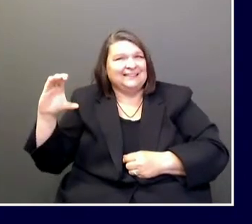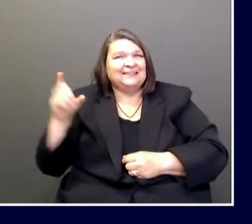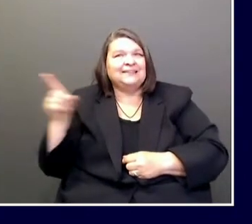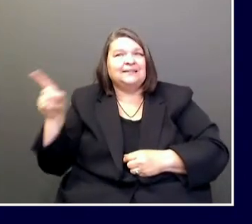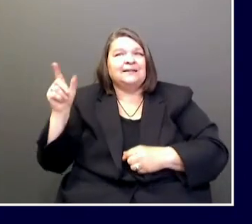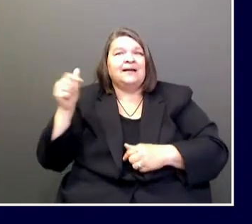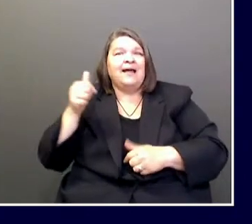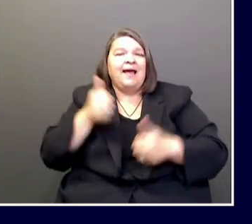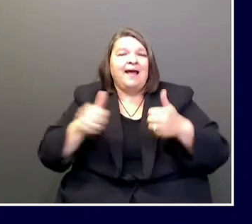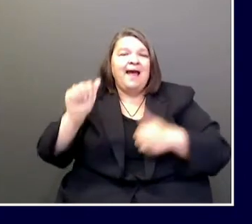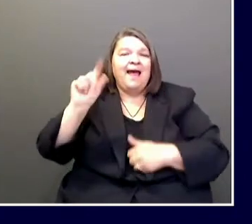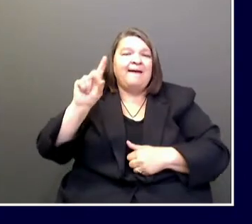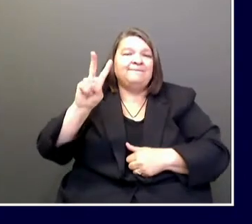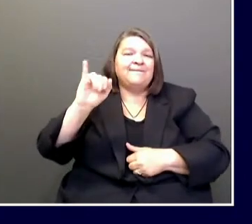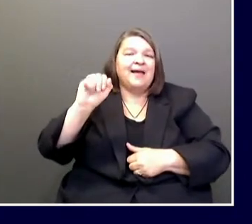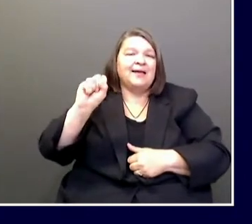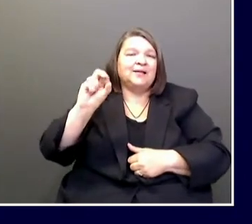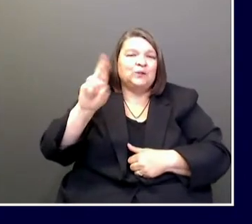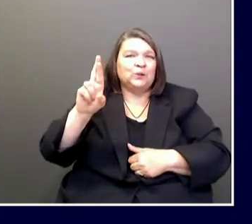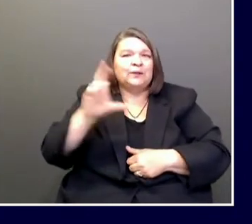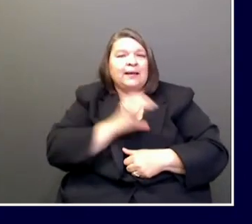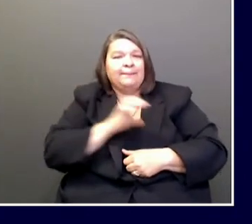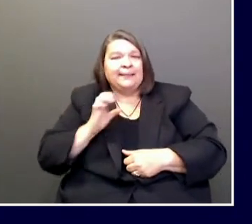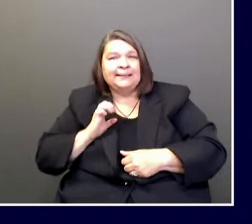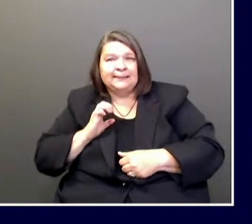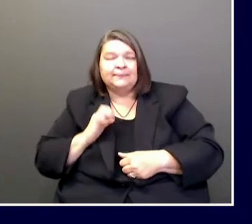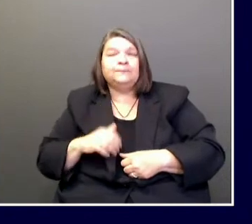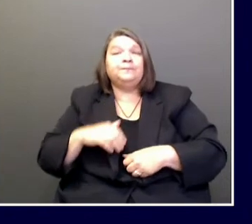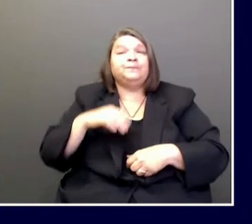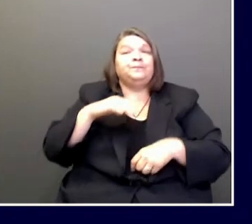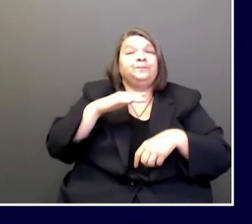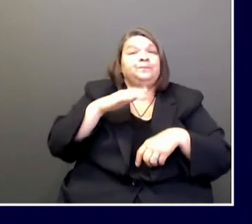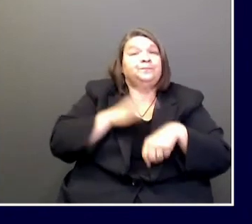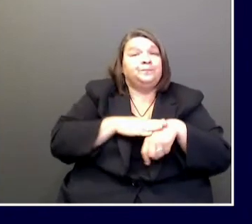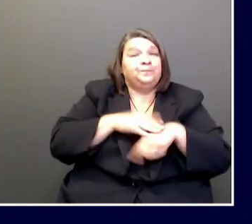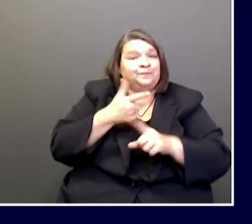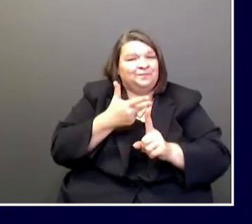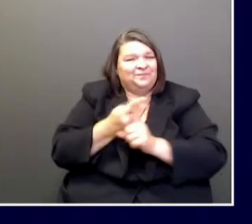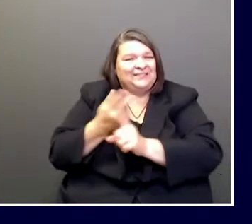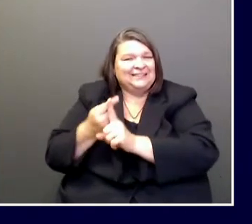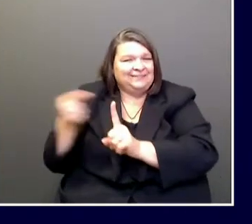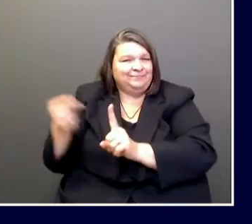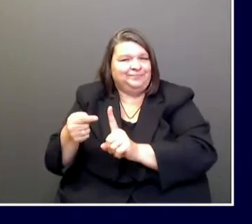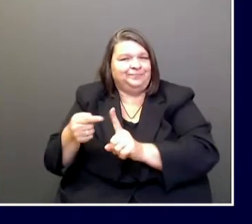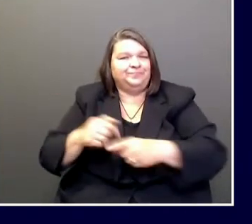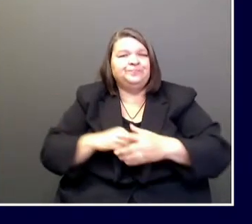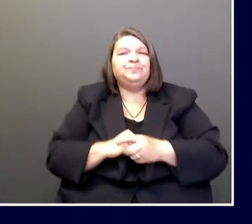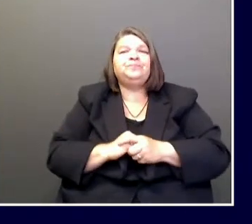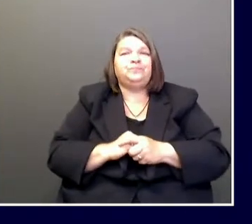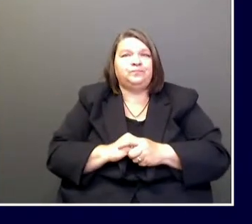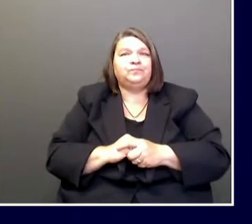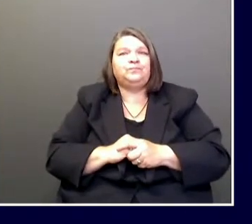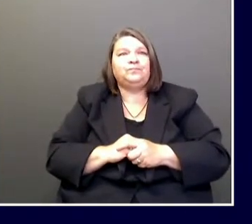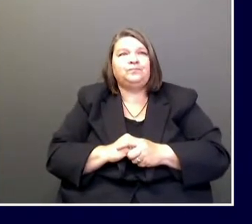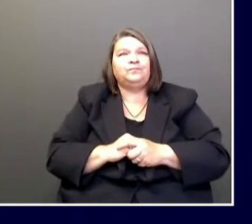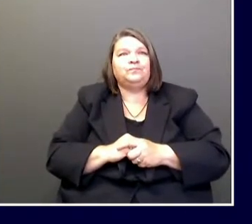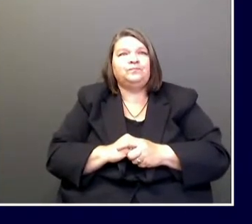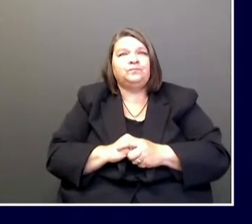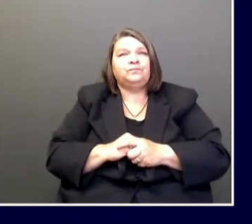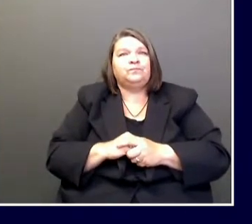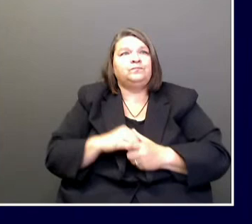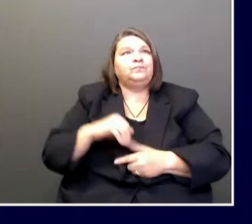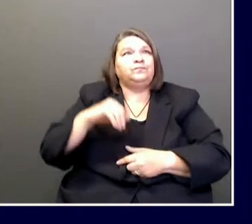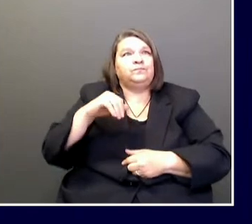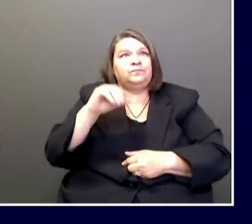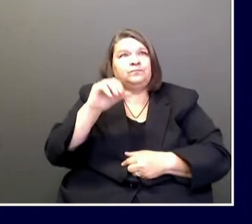Immunizations. That committee is composed of experts, world-leading experts in vaccines and infectious disease. And